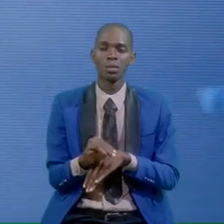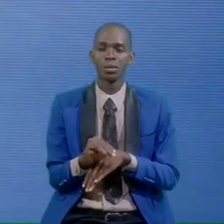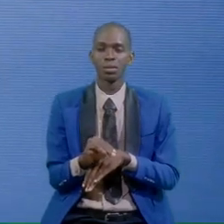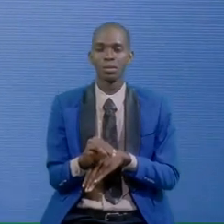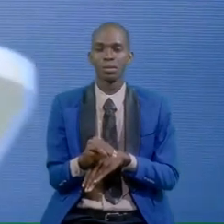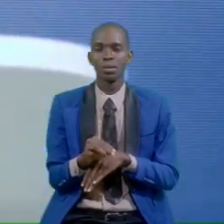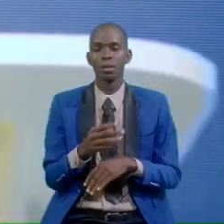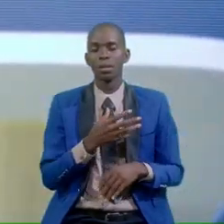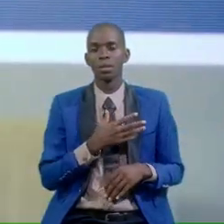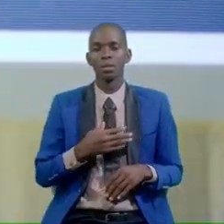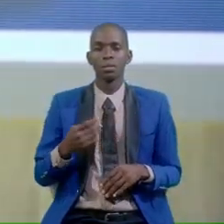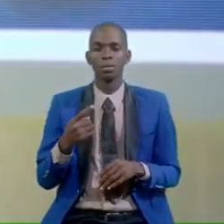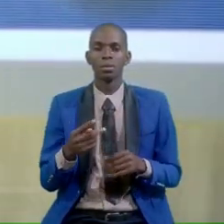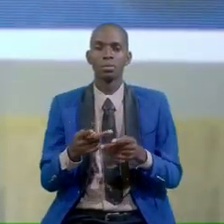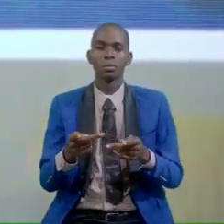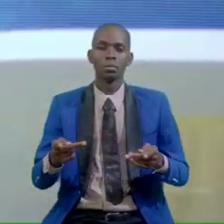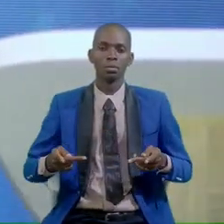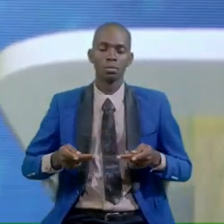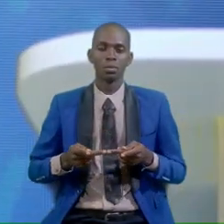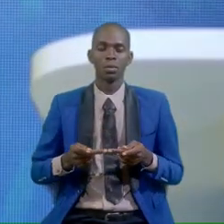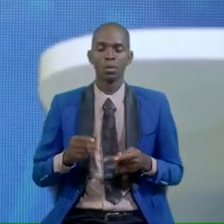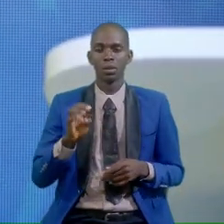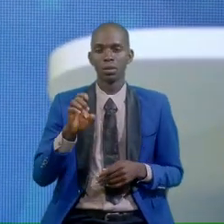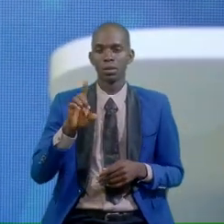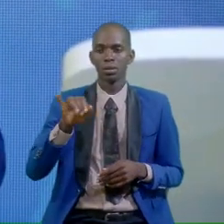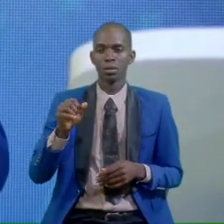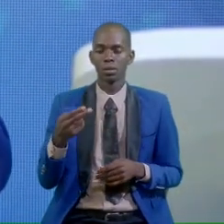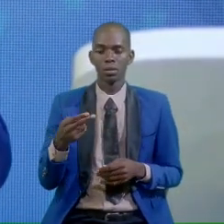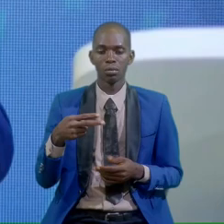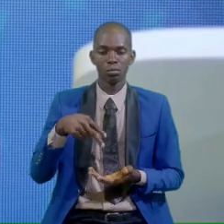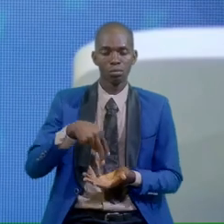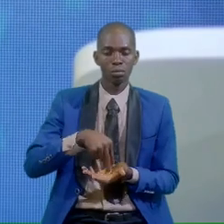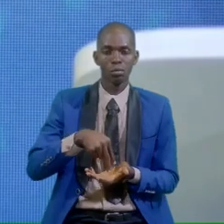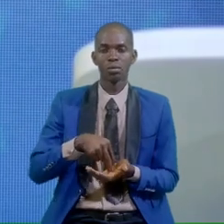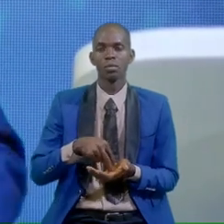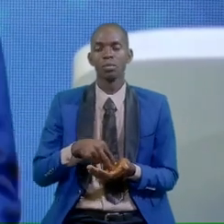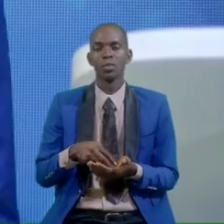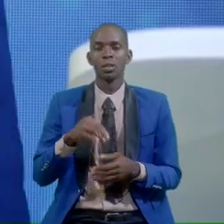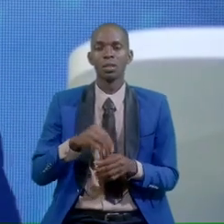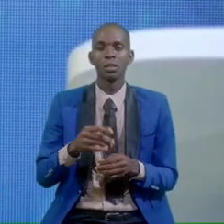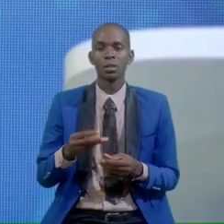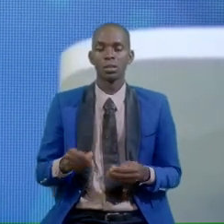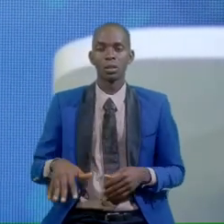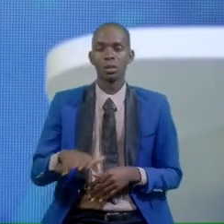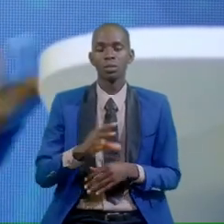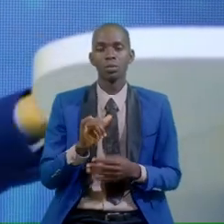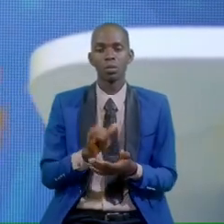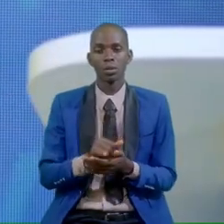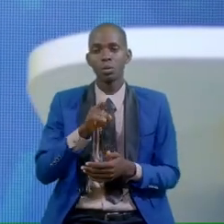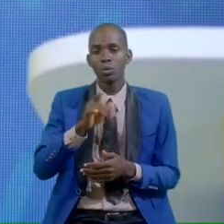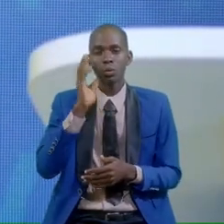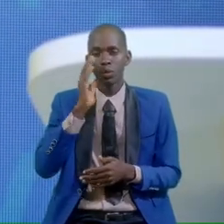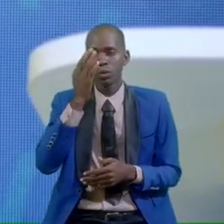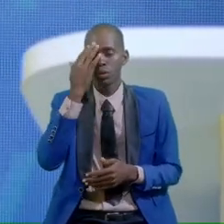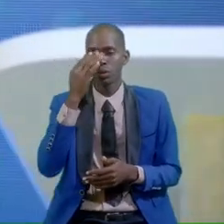the place he stood in his land, so that you will know the calling